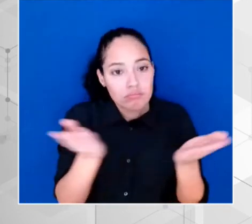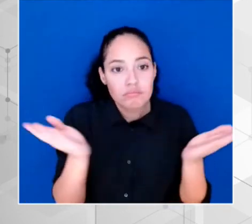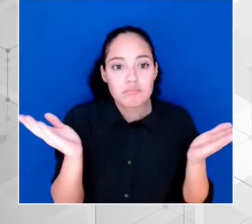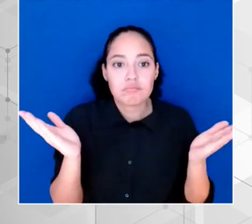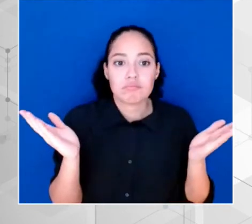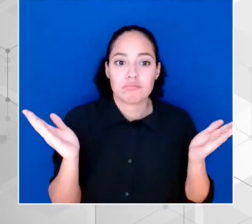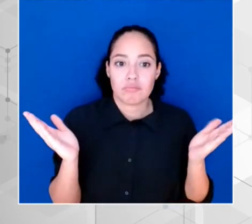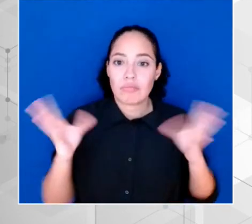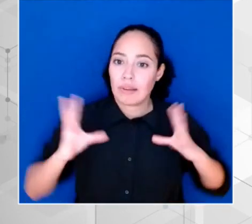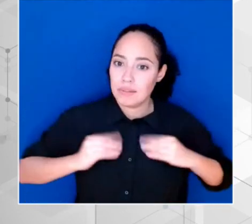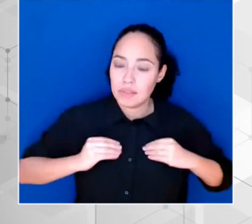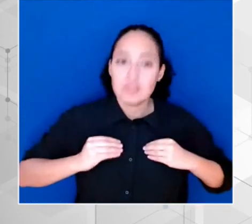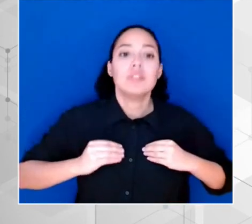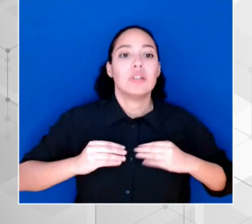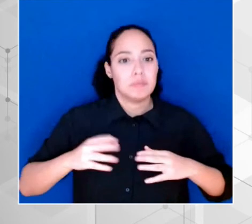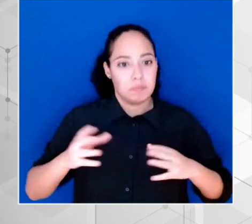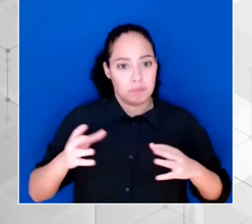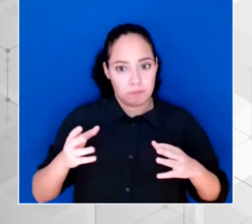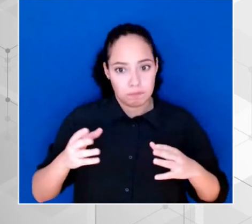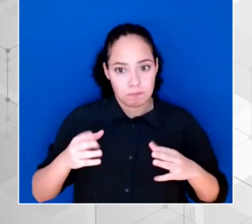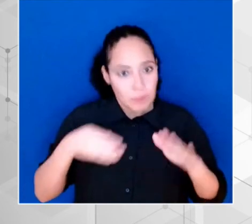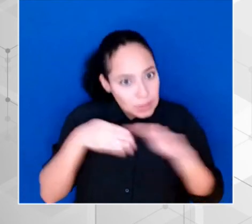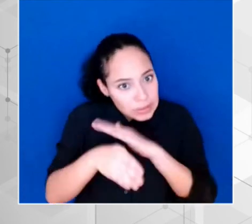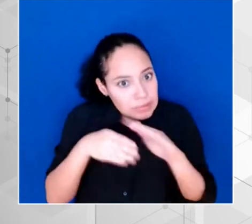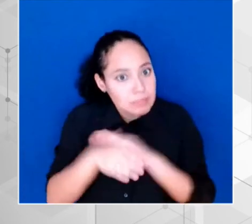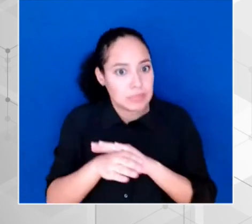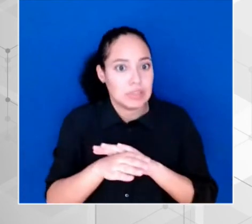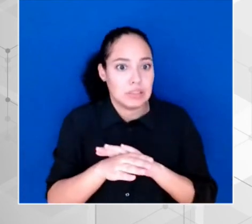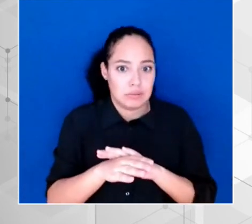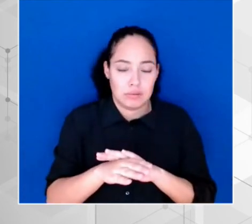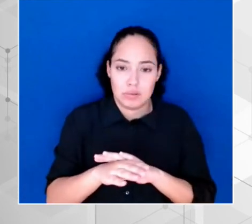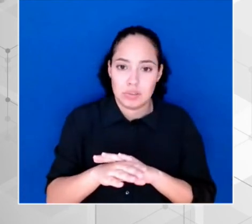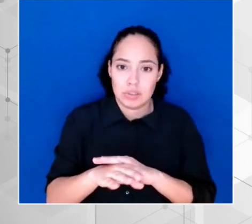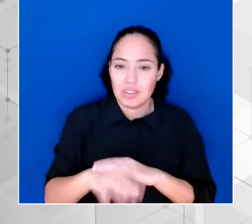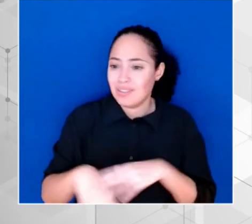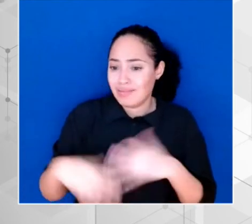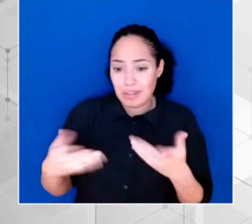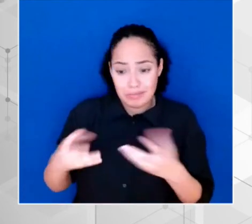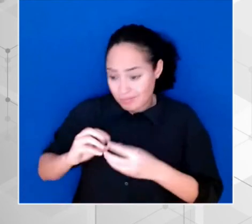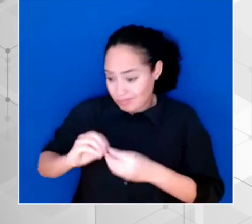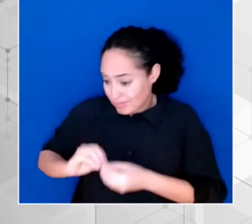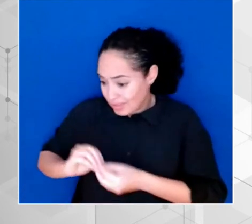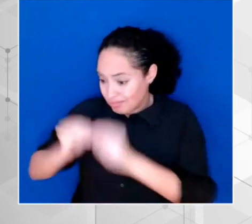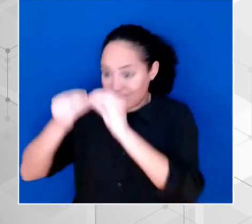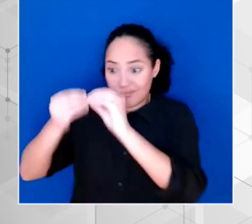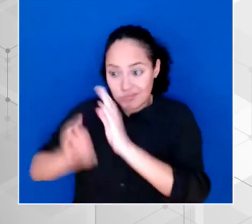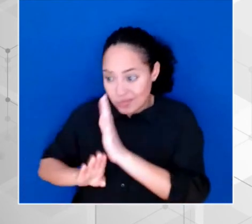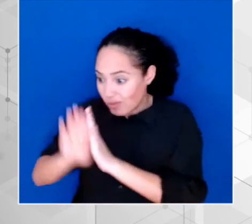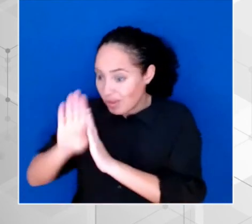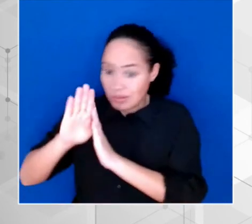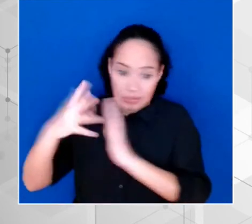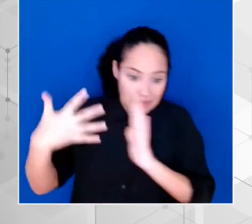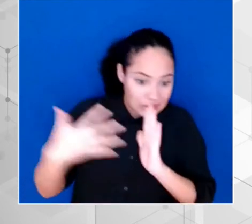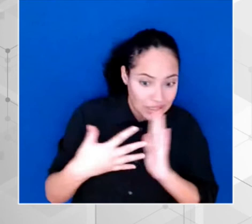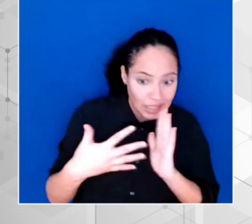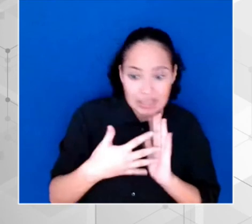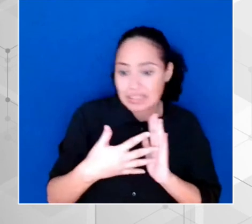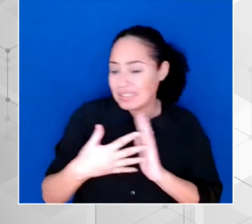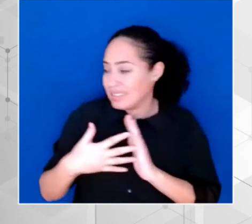the requirements, from the development, from the testing. It needs to